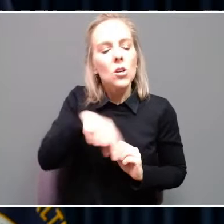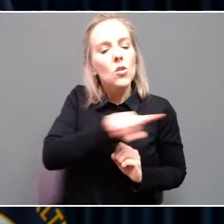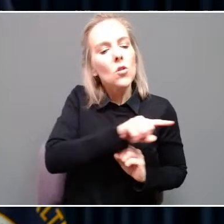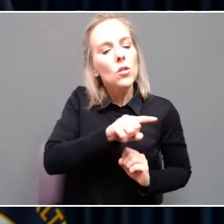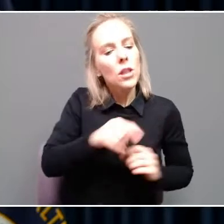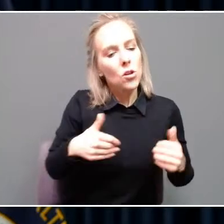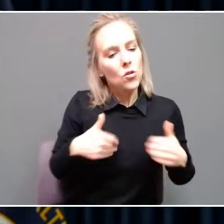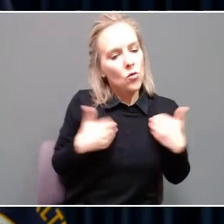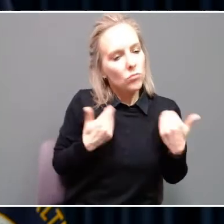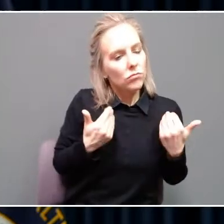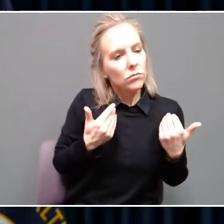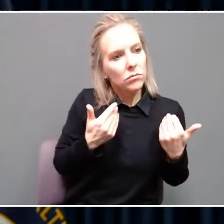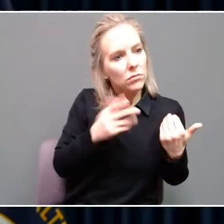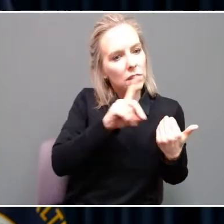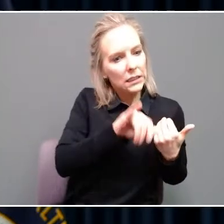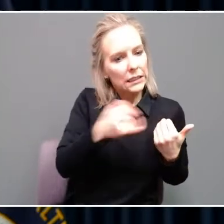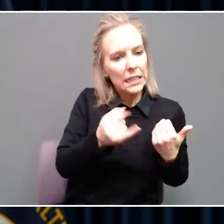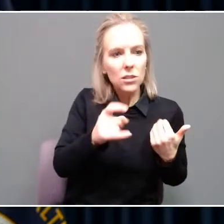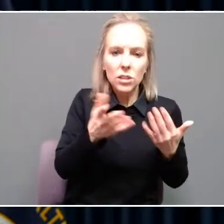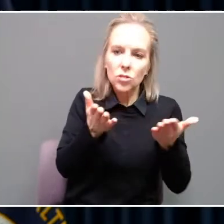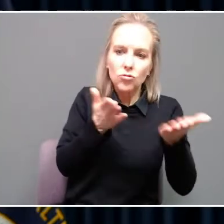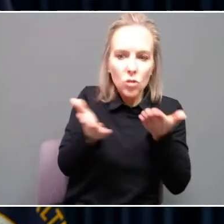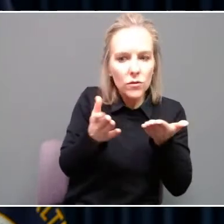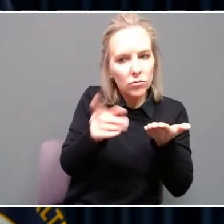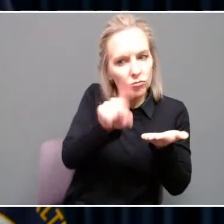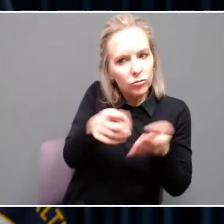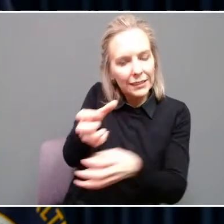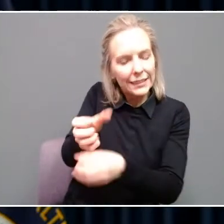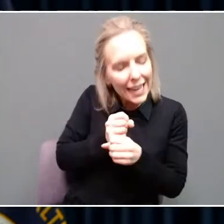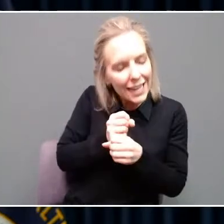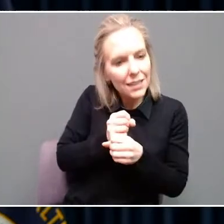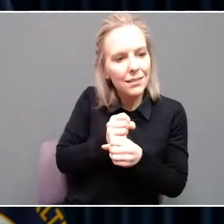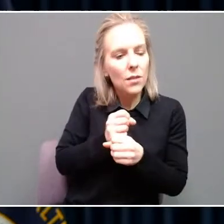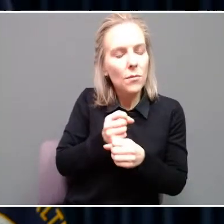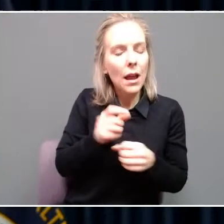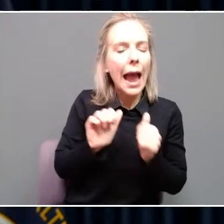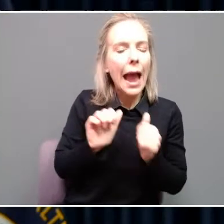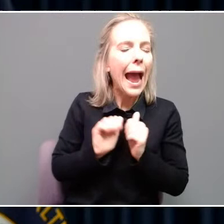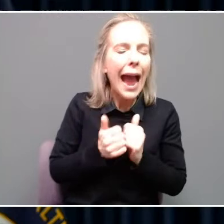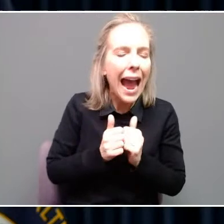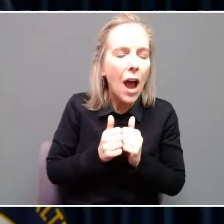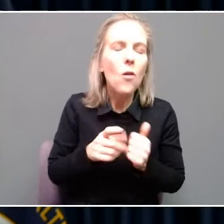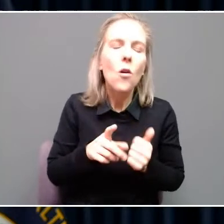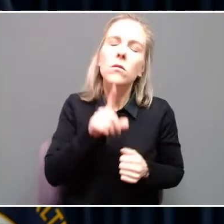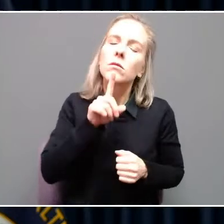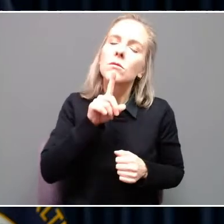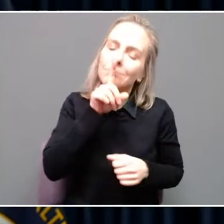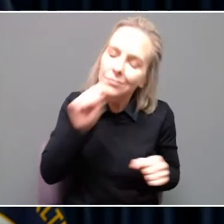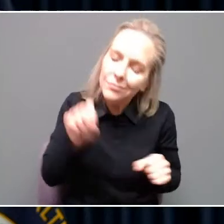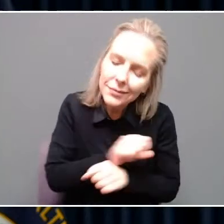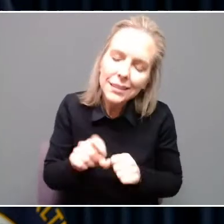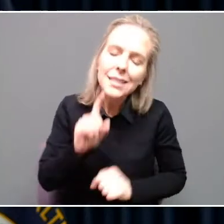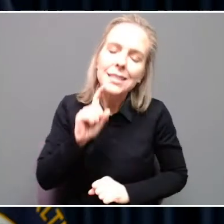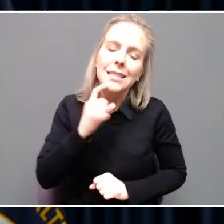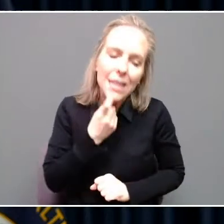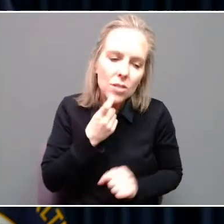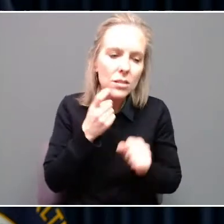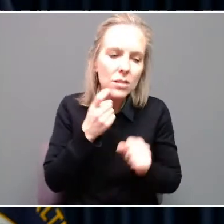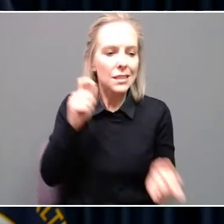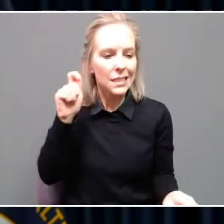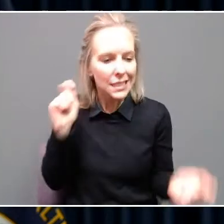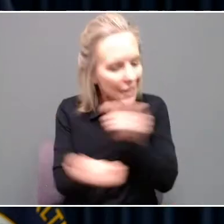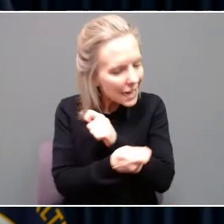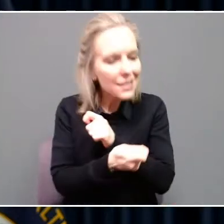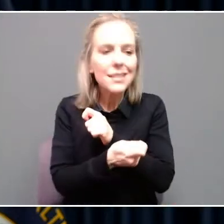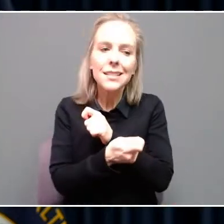that they should be getting, but to do that has required real serious and significant changes,